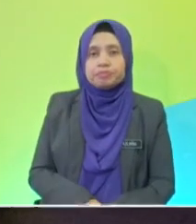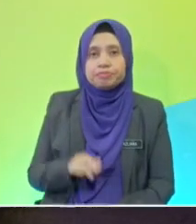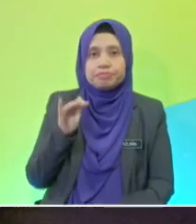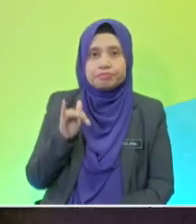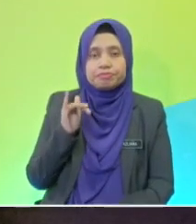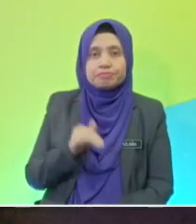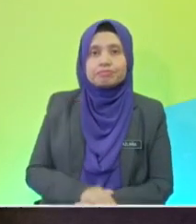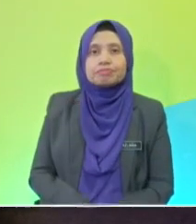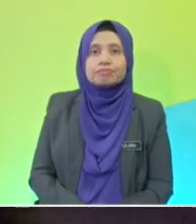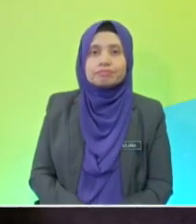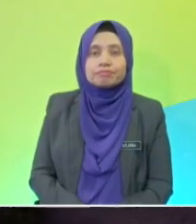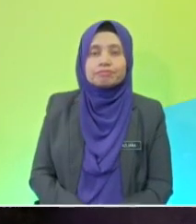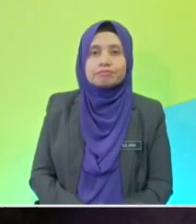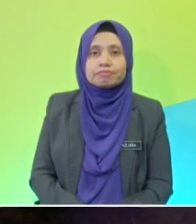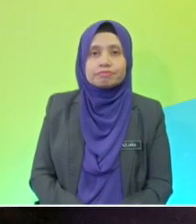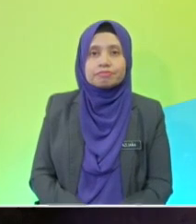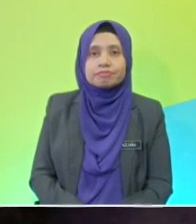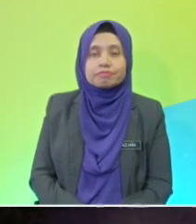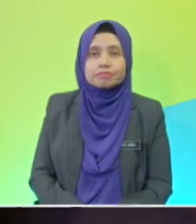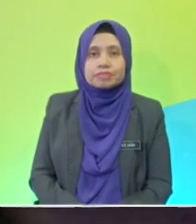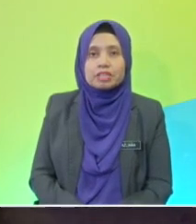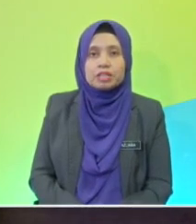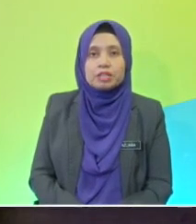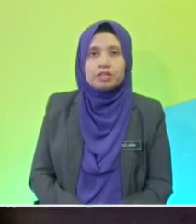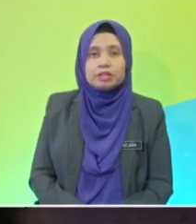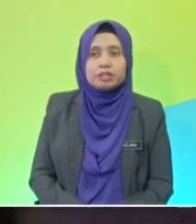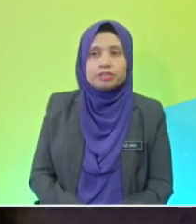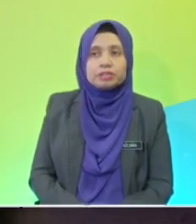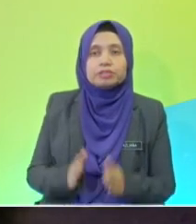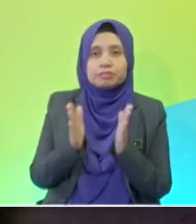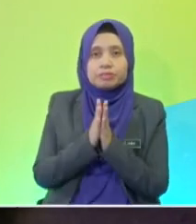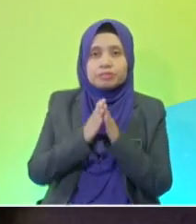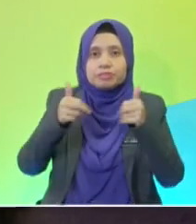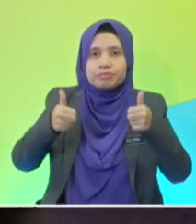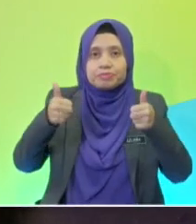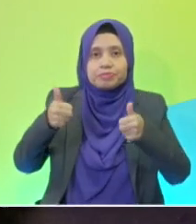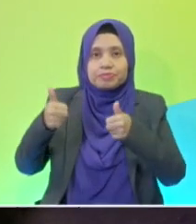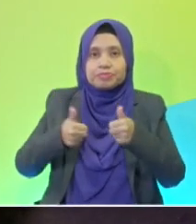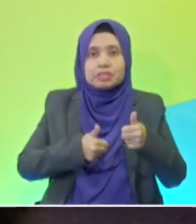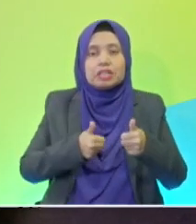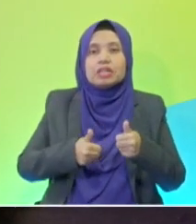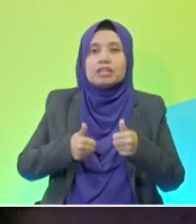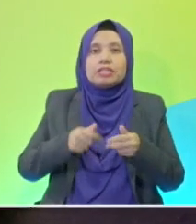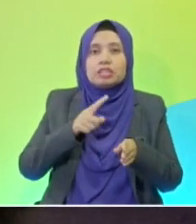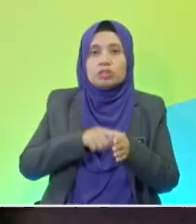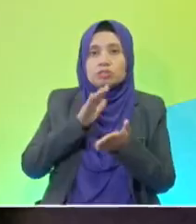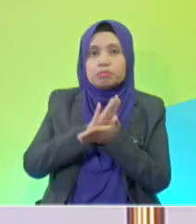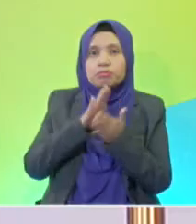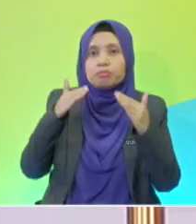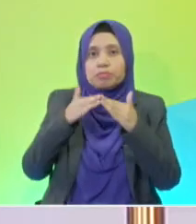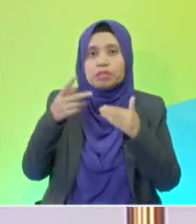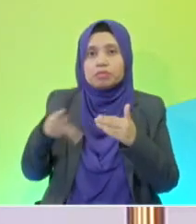correct answer. Okay, All well right. done. Good job, pupils. And pupils Yes. at home as well. I'm sure you have